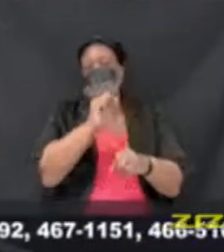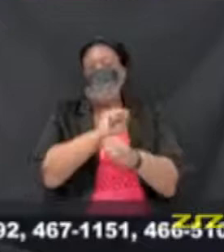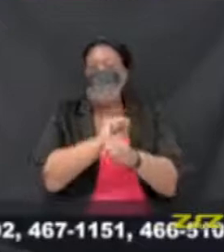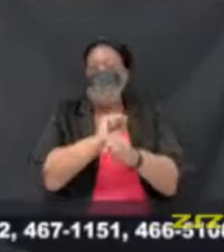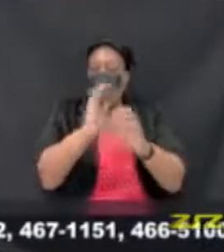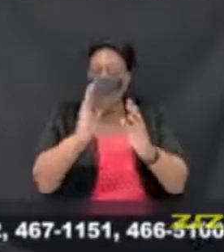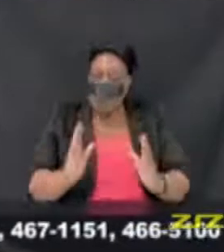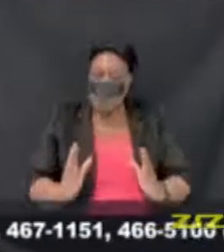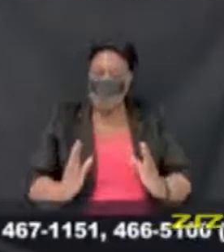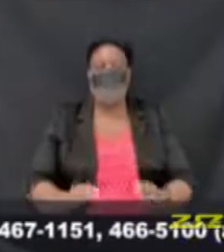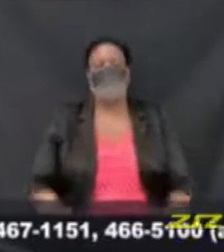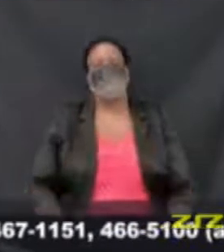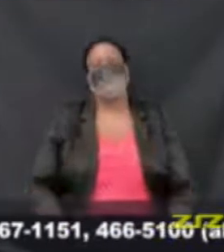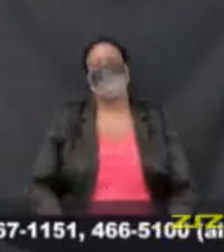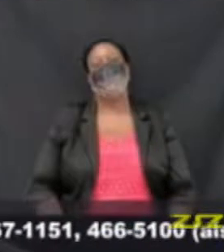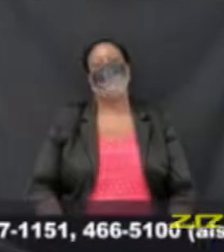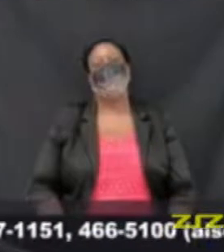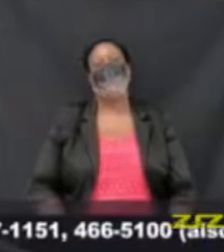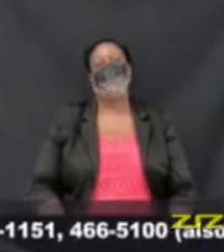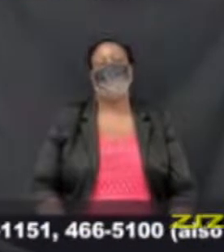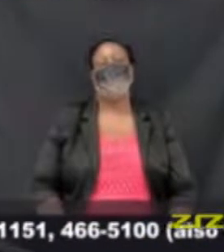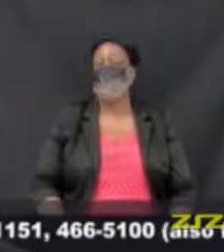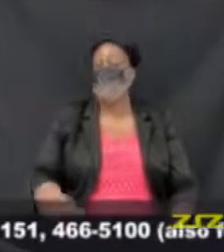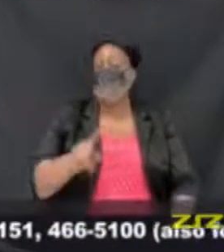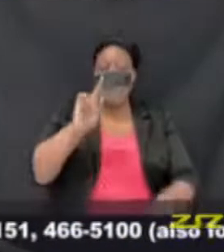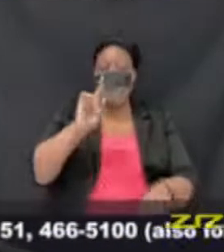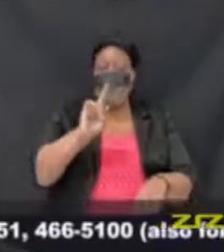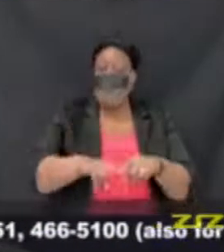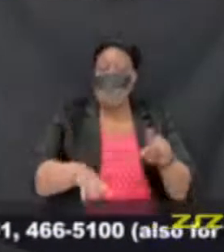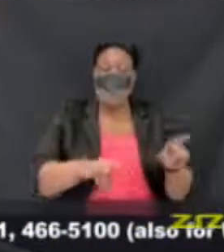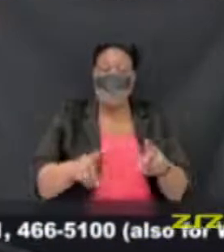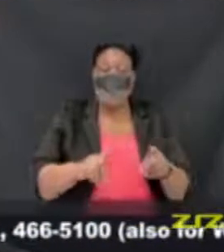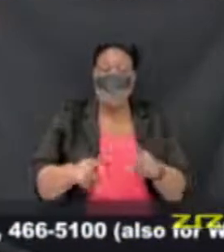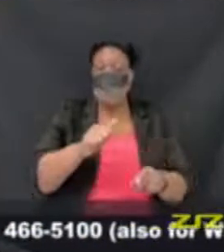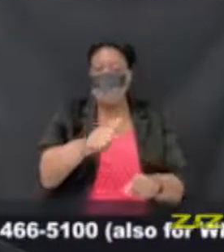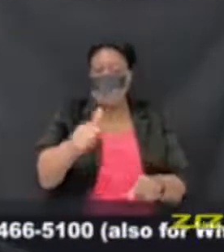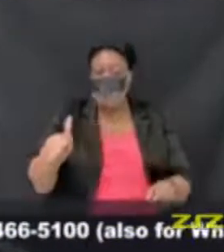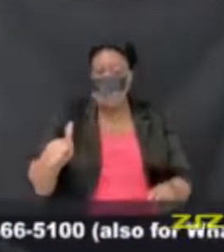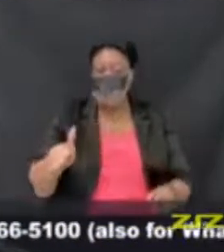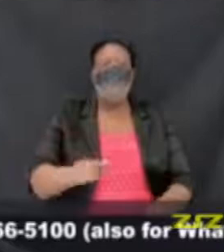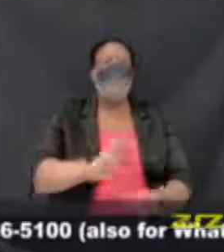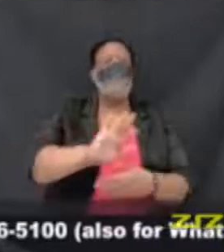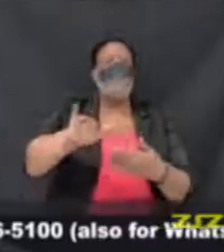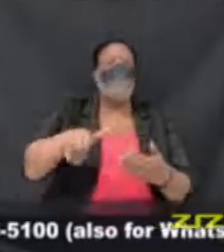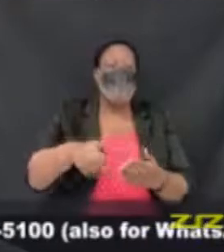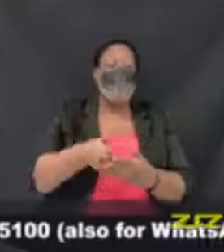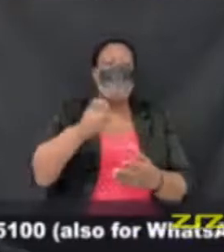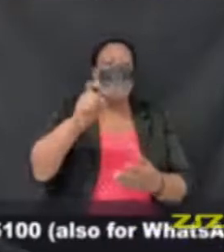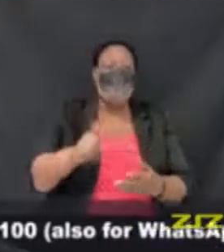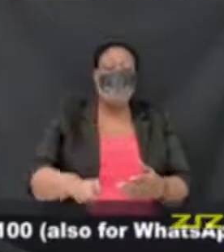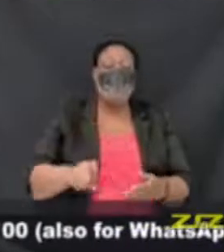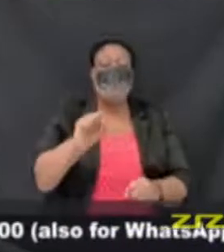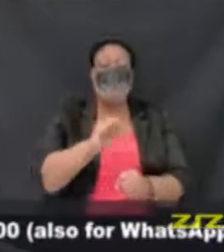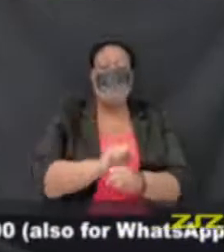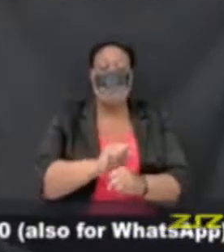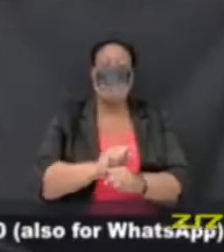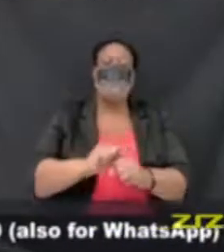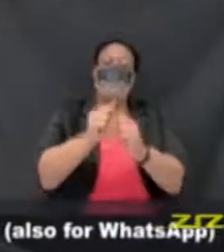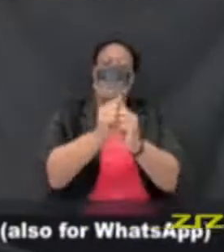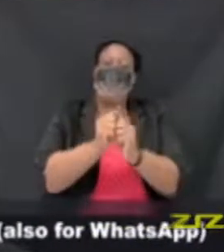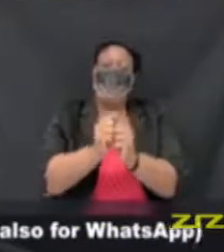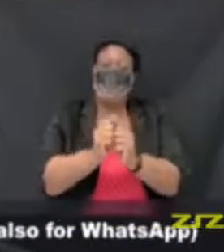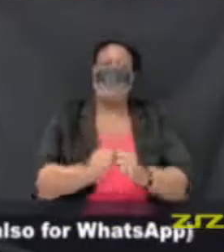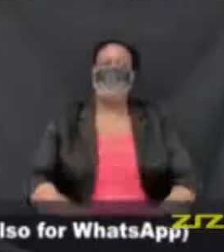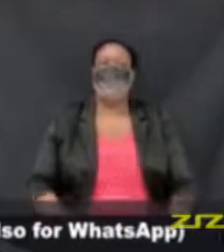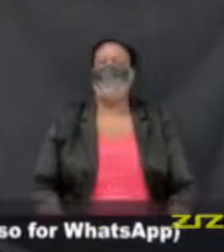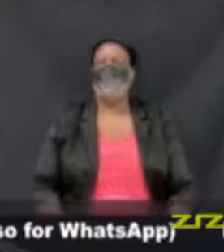We cannot do it without using the tool that is available to us, which is the vaccination process. So